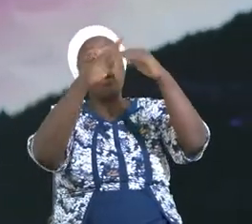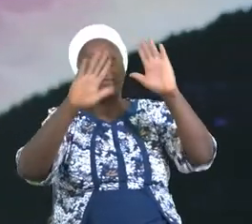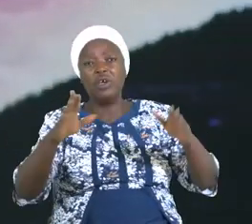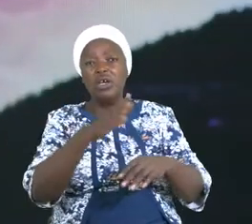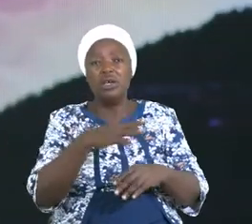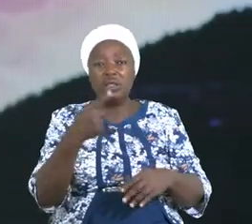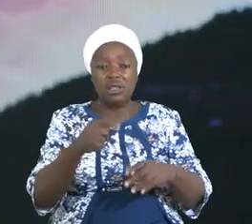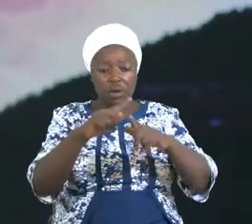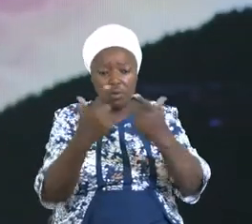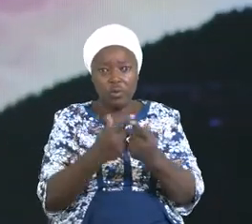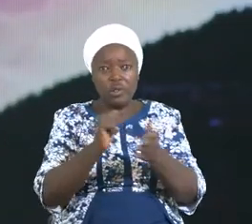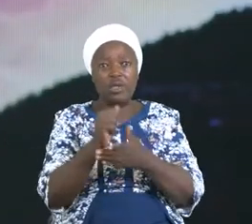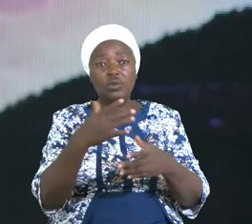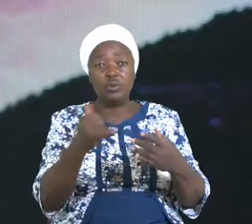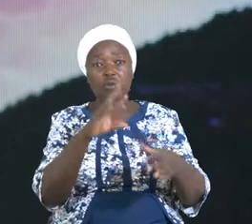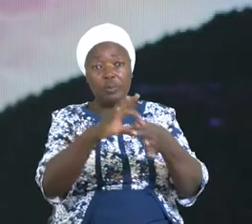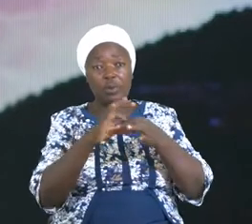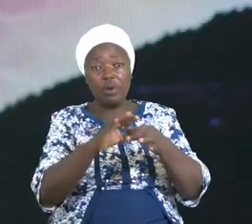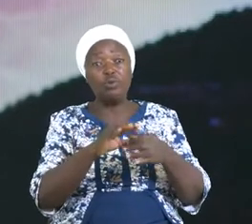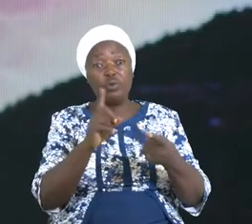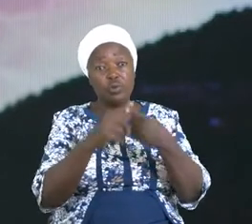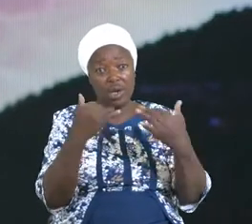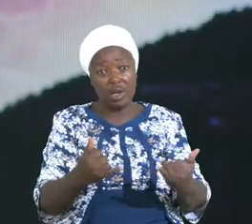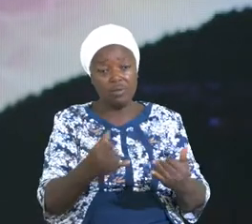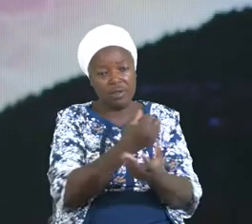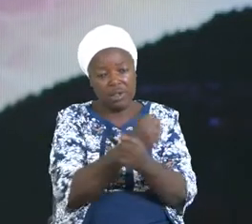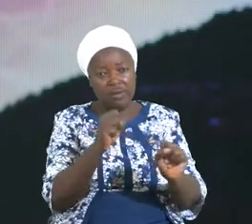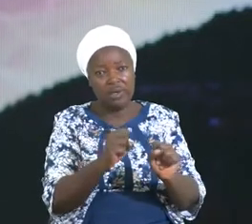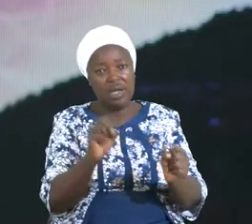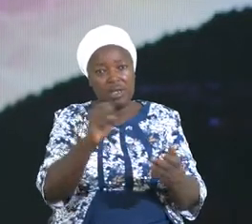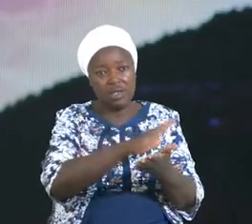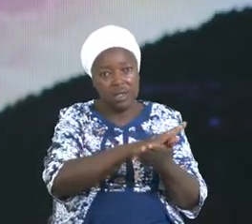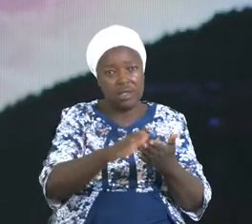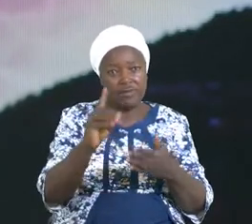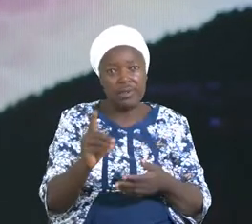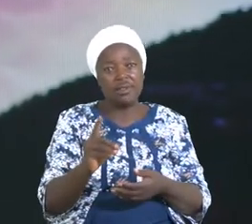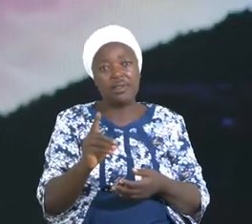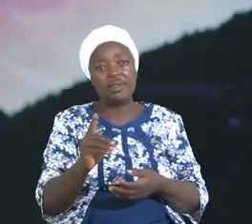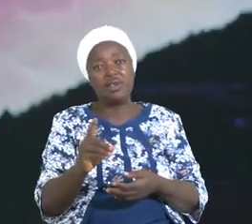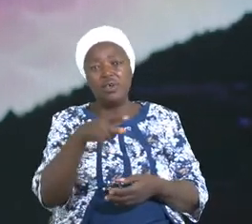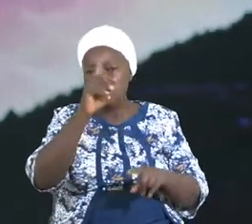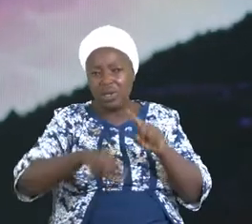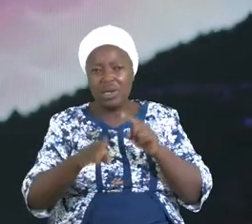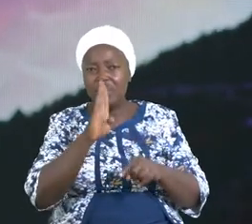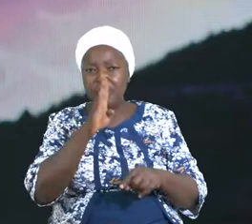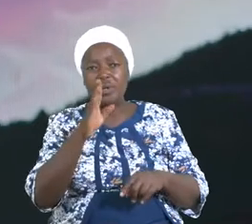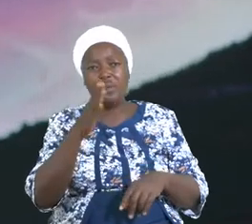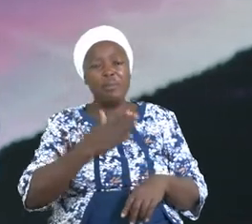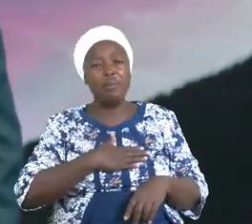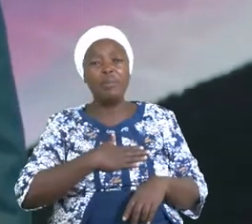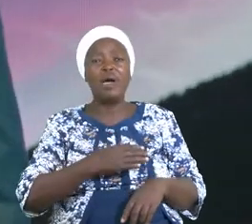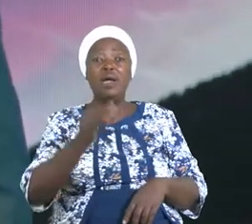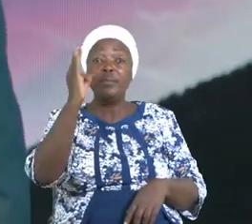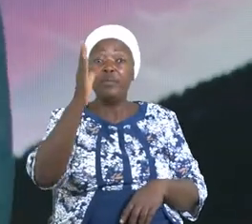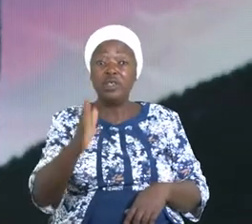you belong to now, saved, sanctified, you cannot be my witnesses all